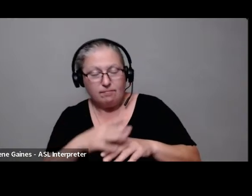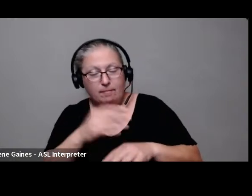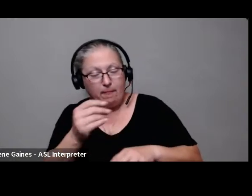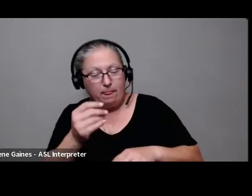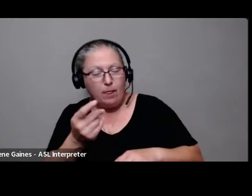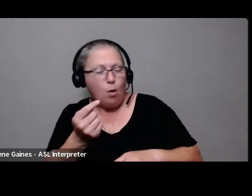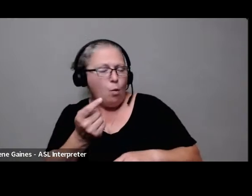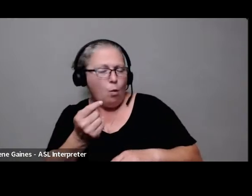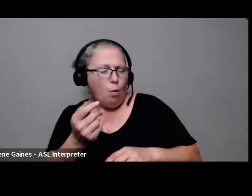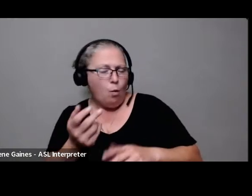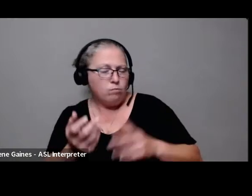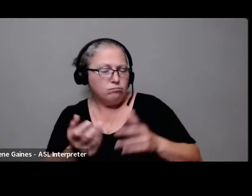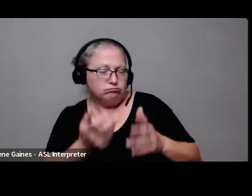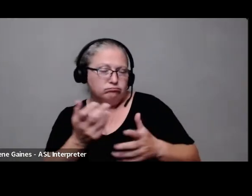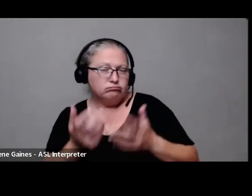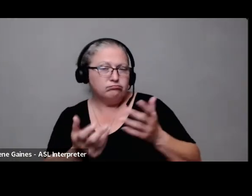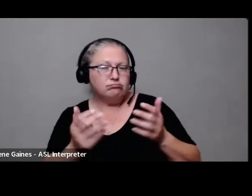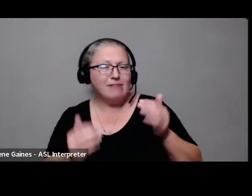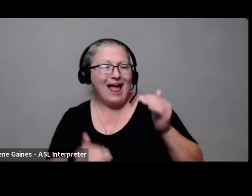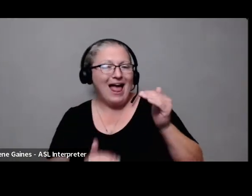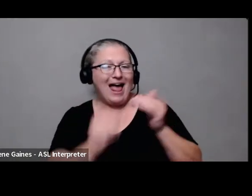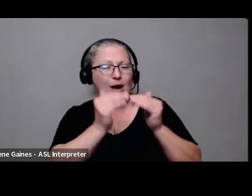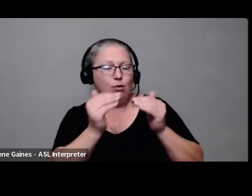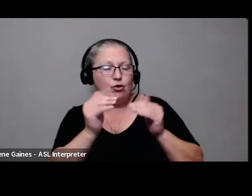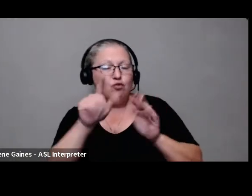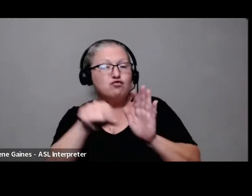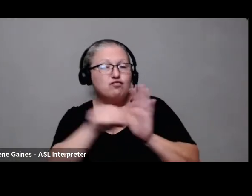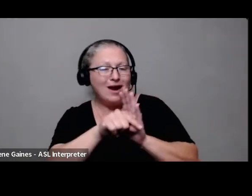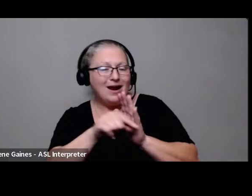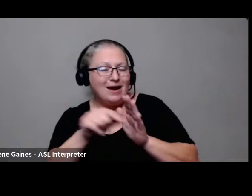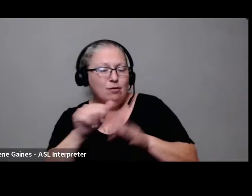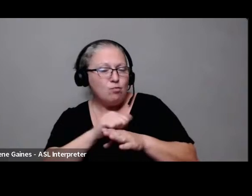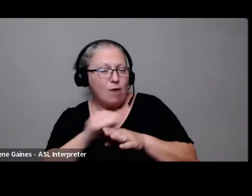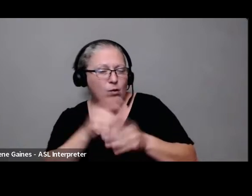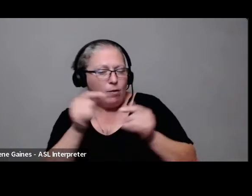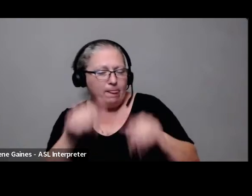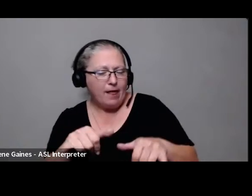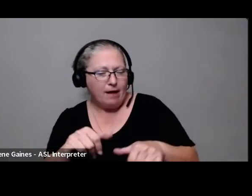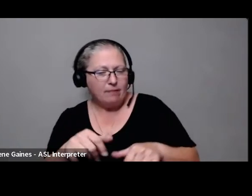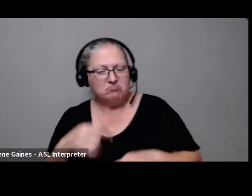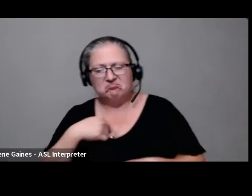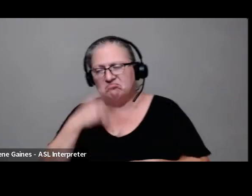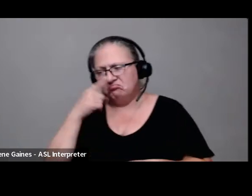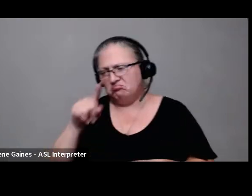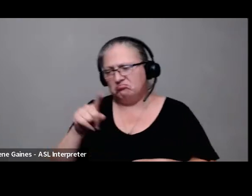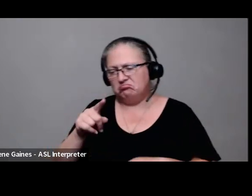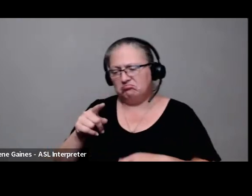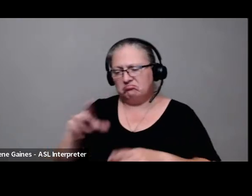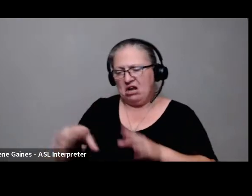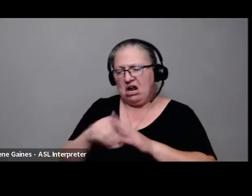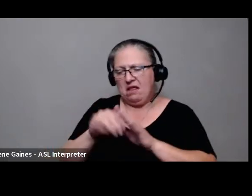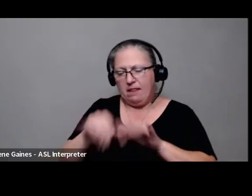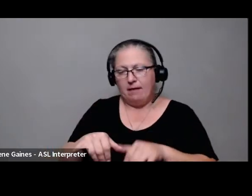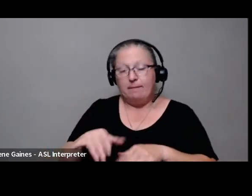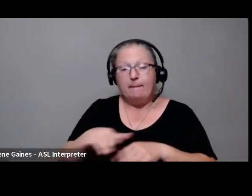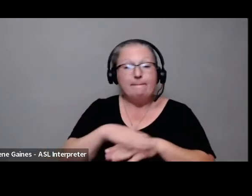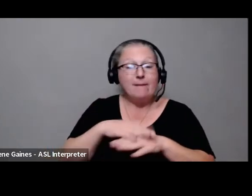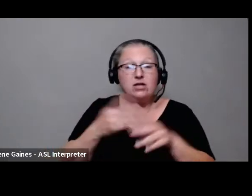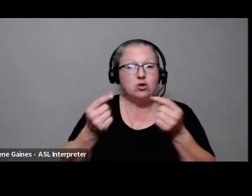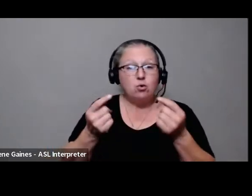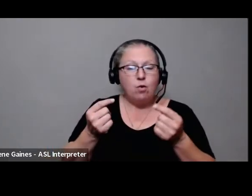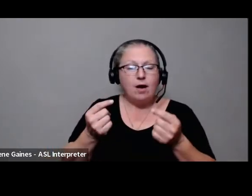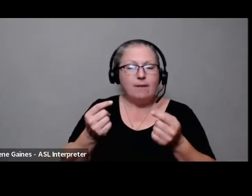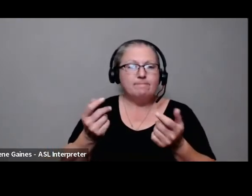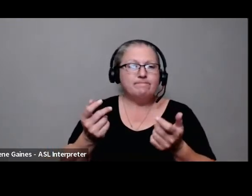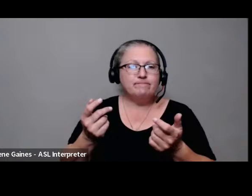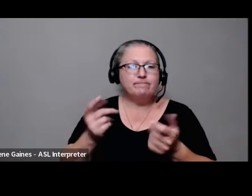What are equitable grading practices? So, I mean, I'm happy to start. You can add in. So basically, it's really